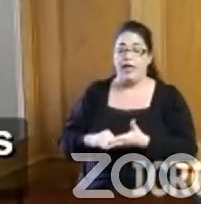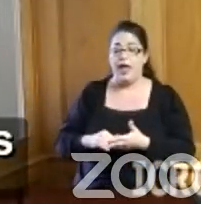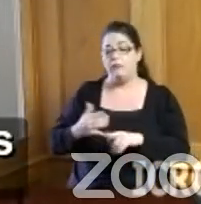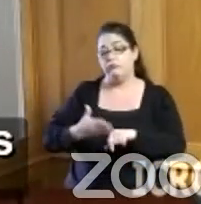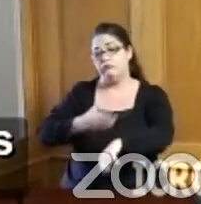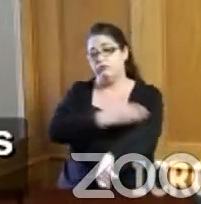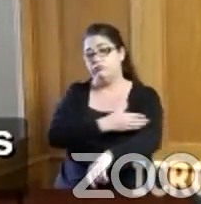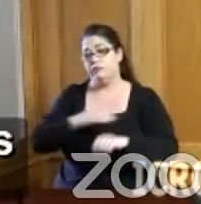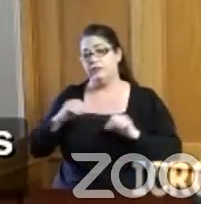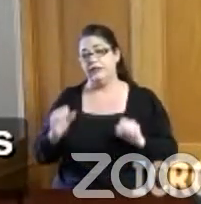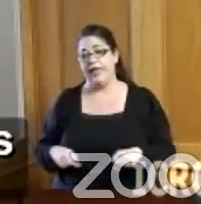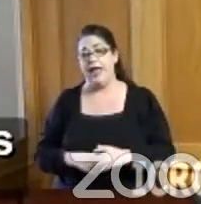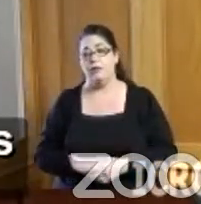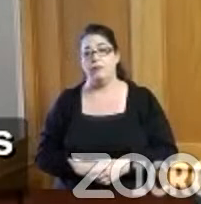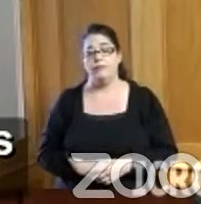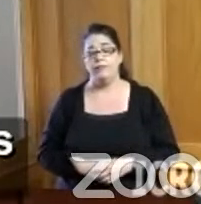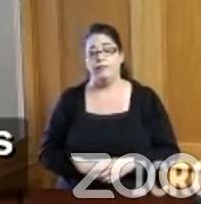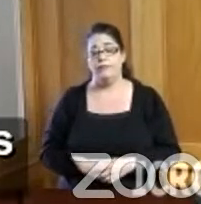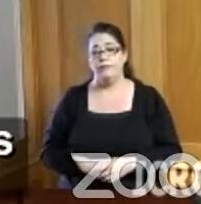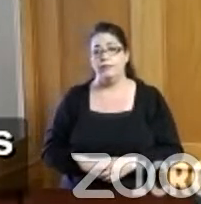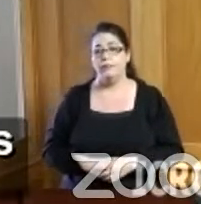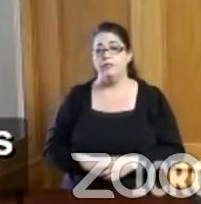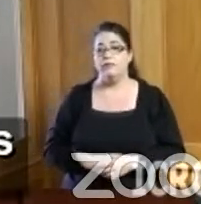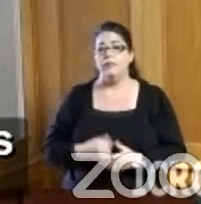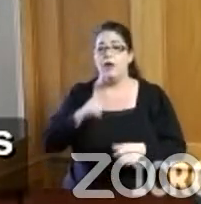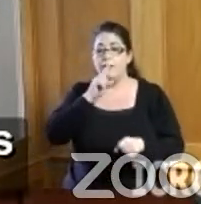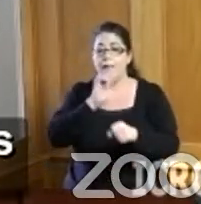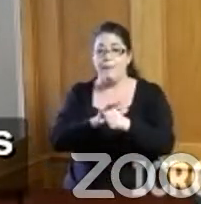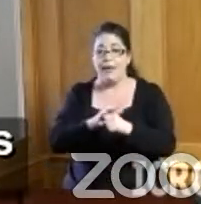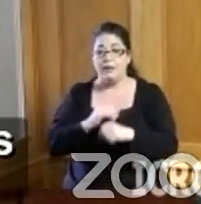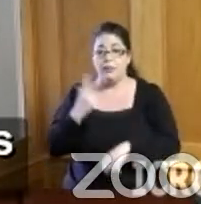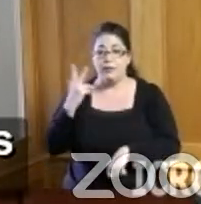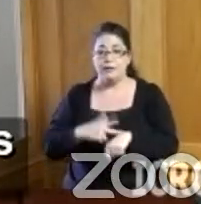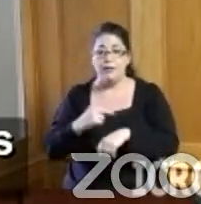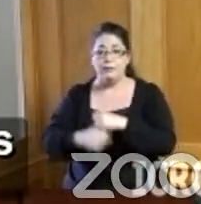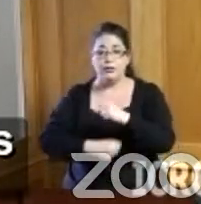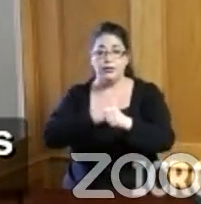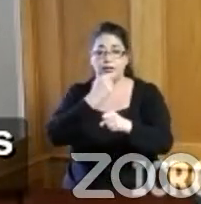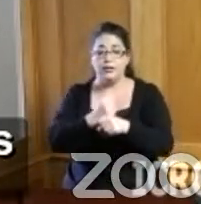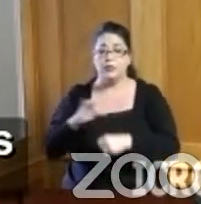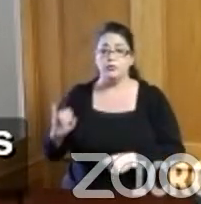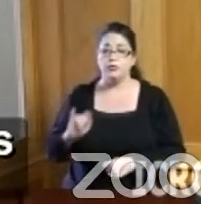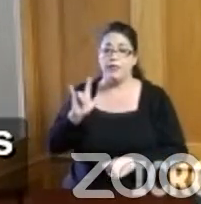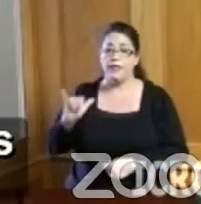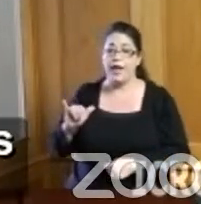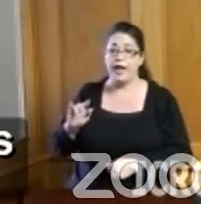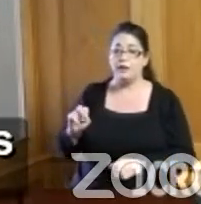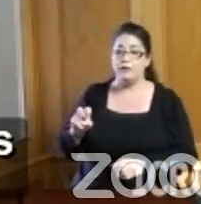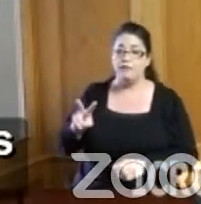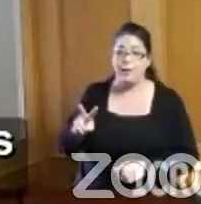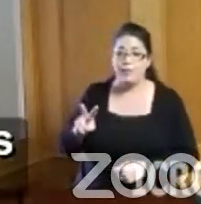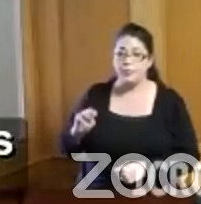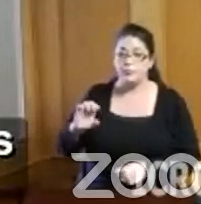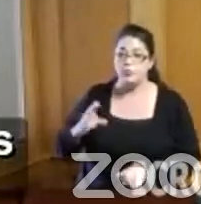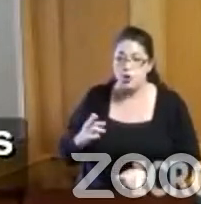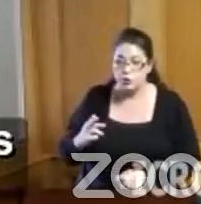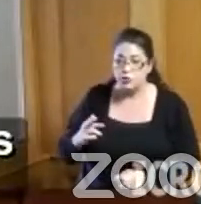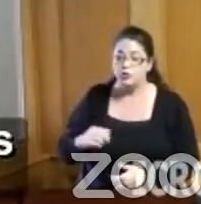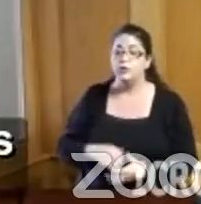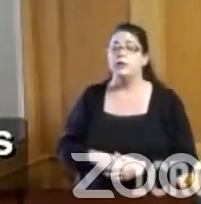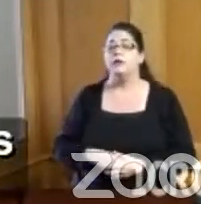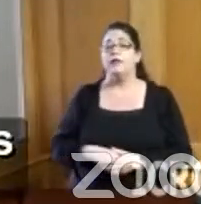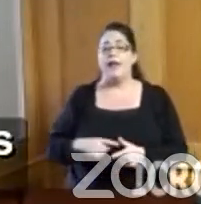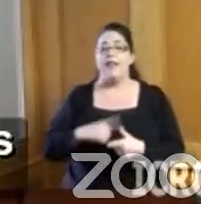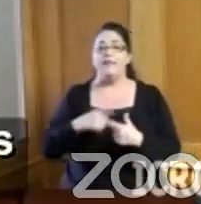better. So we're committing to try to do that 3 times a year. Mm-hmm. So in July, as well as November and then March. Right. And again, just try